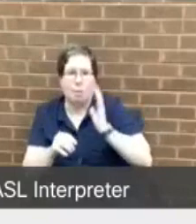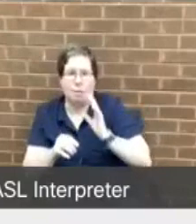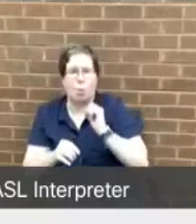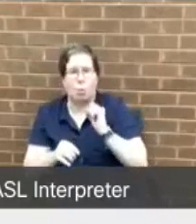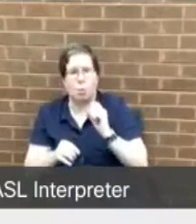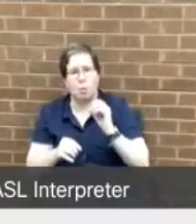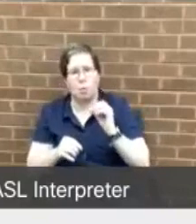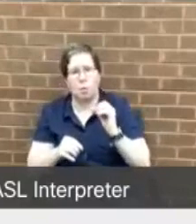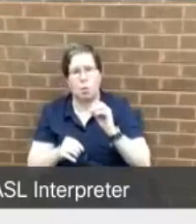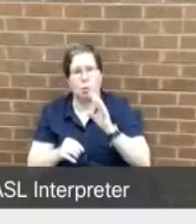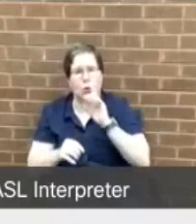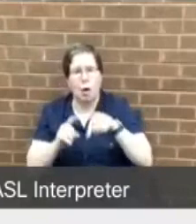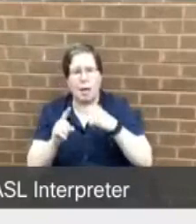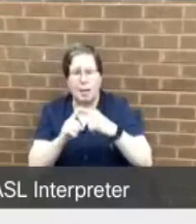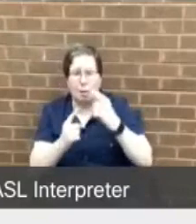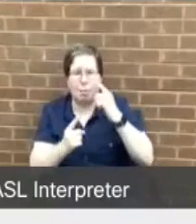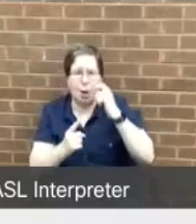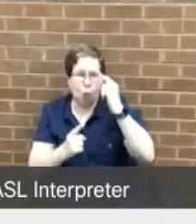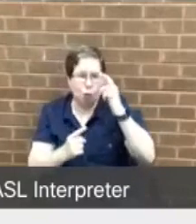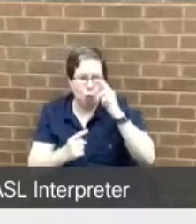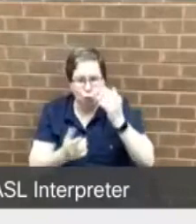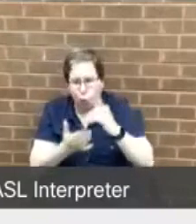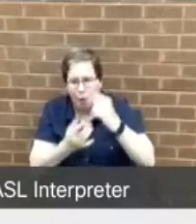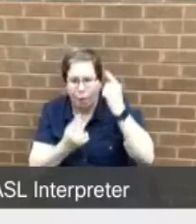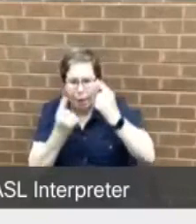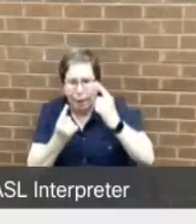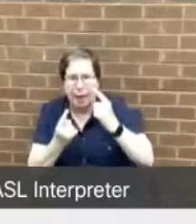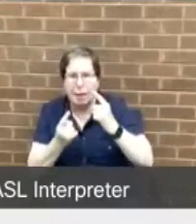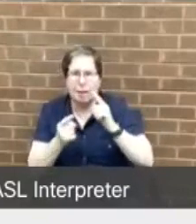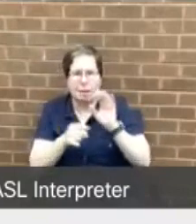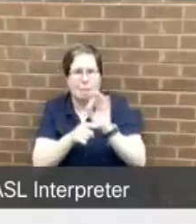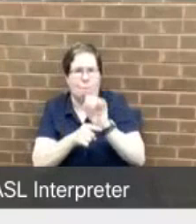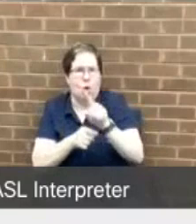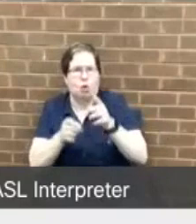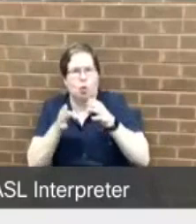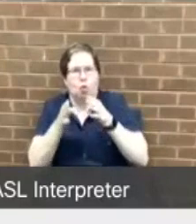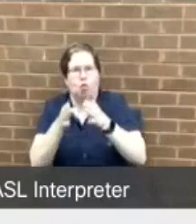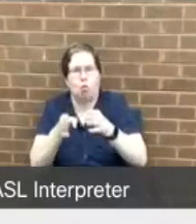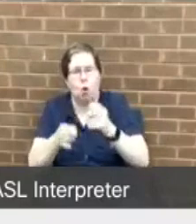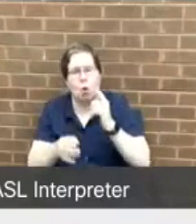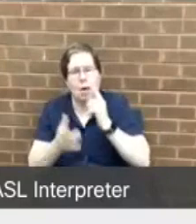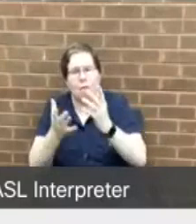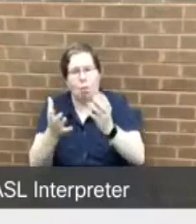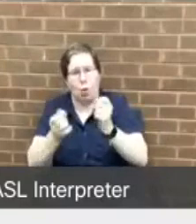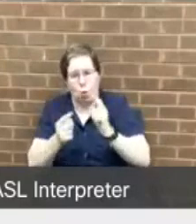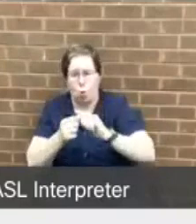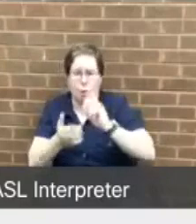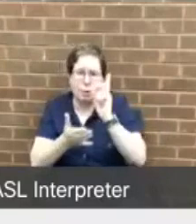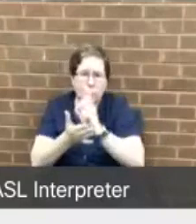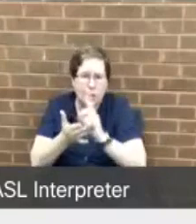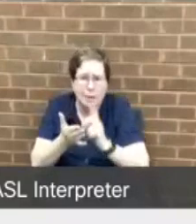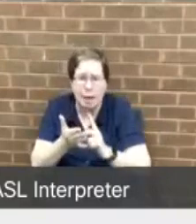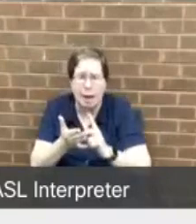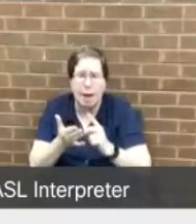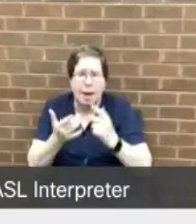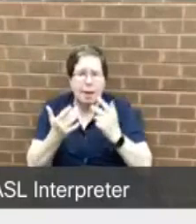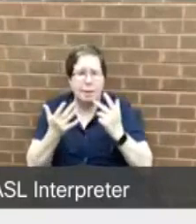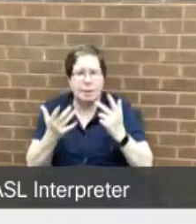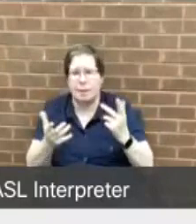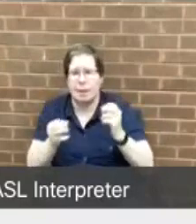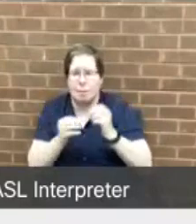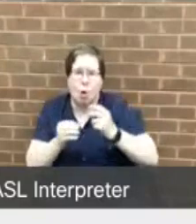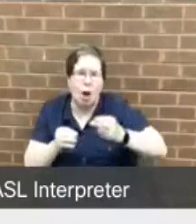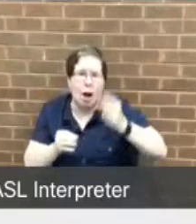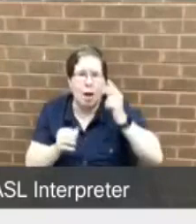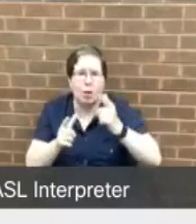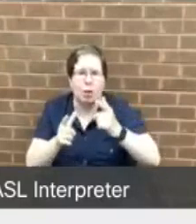So it's about rethinking the function of that roadway. And you know, if we want to design